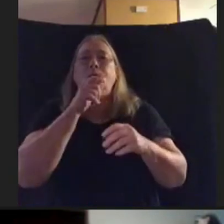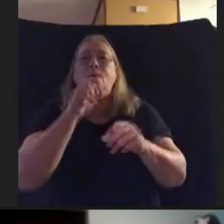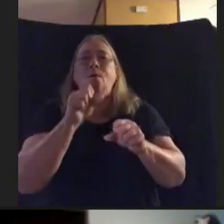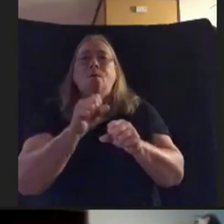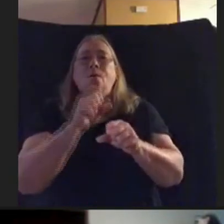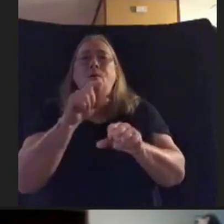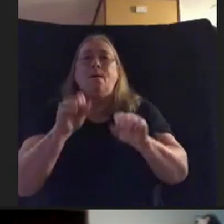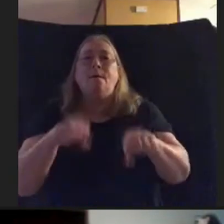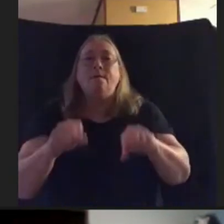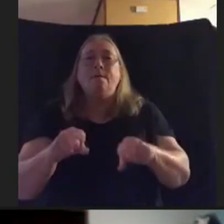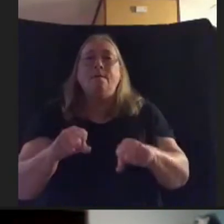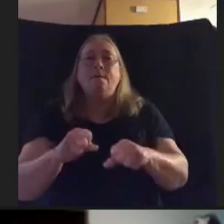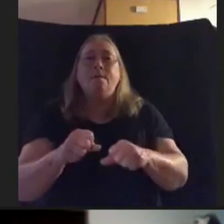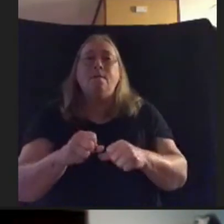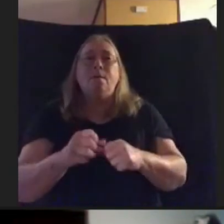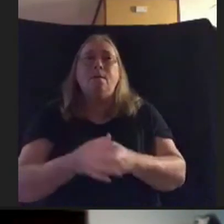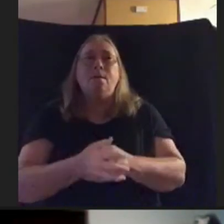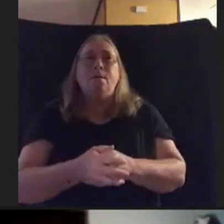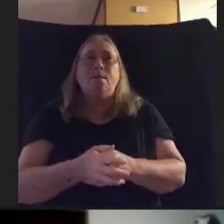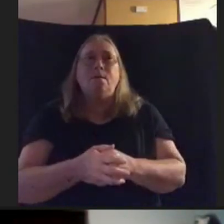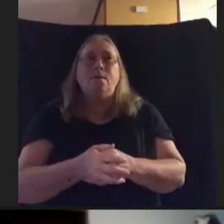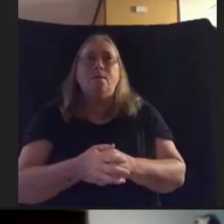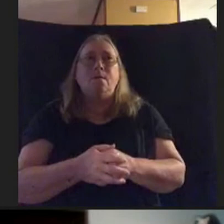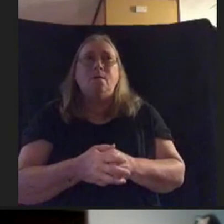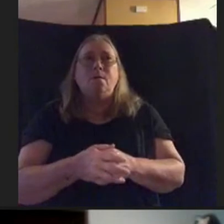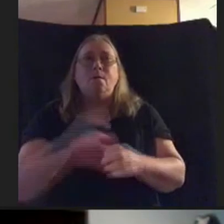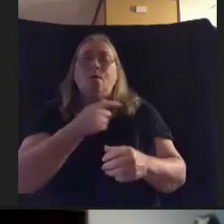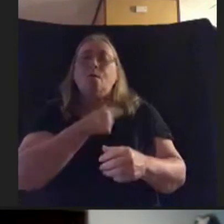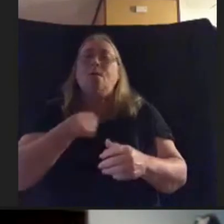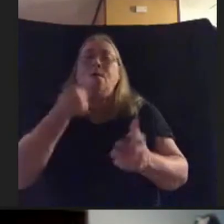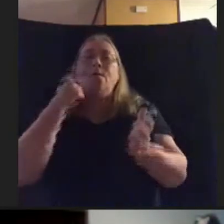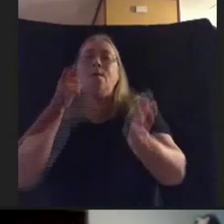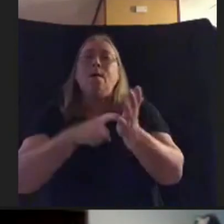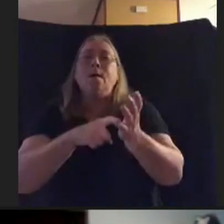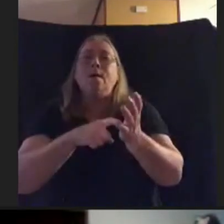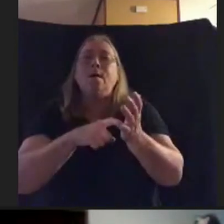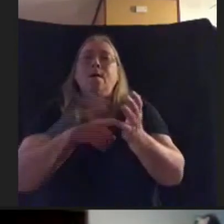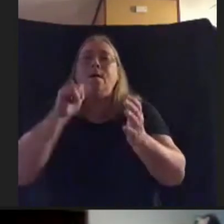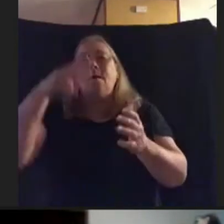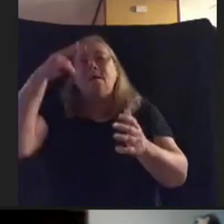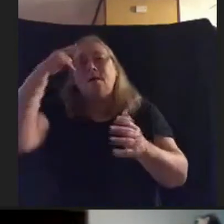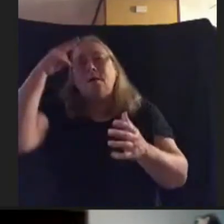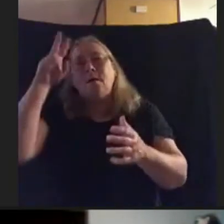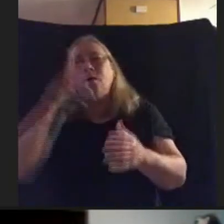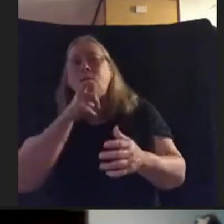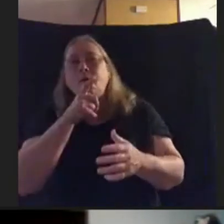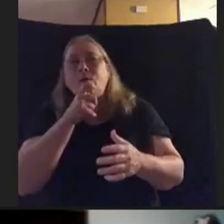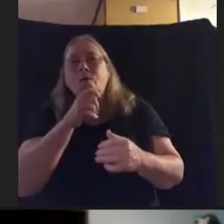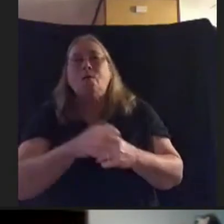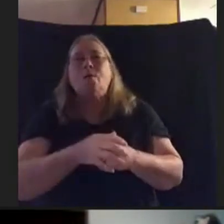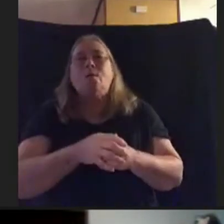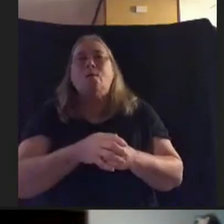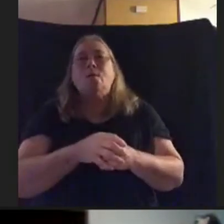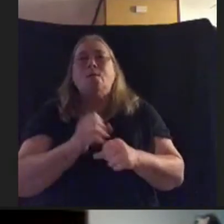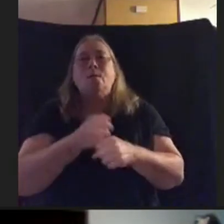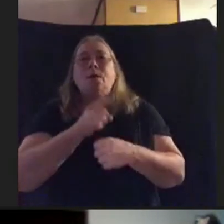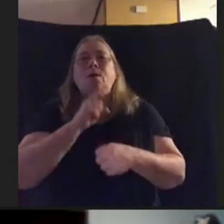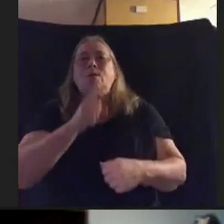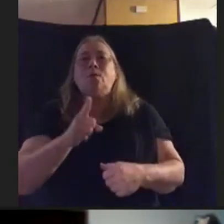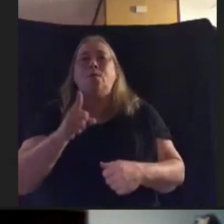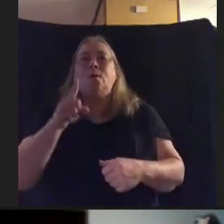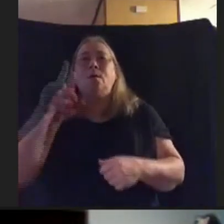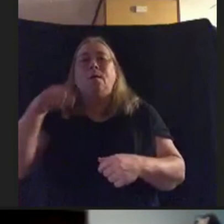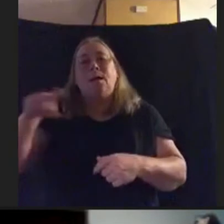the scheduling portion. So we recognize that as a group that's valuable and needs to be protected, and we'll continue to work to make sure that they have equal